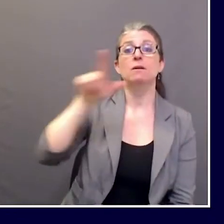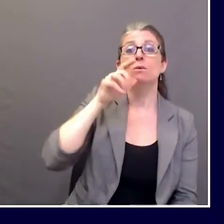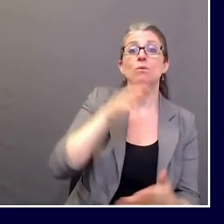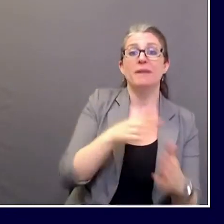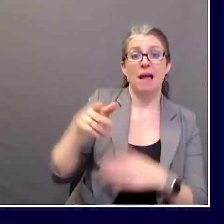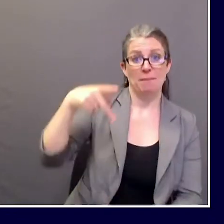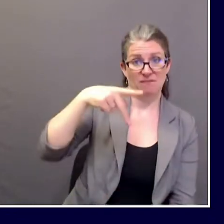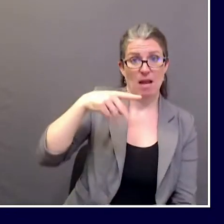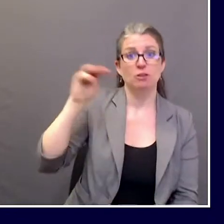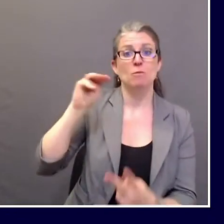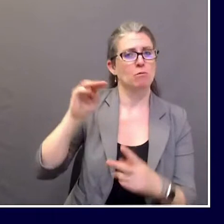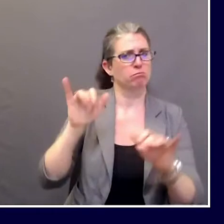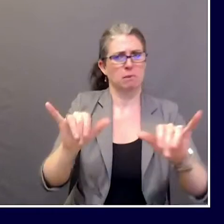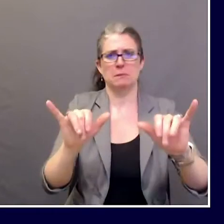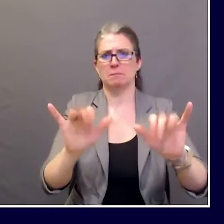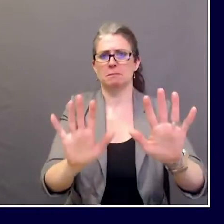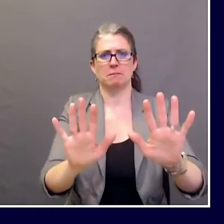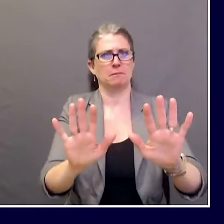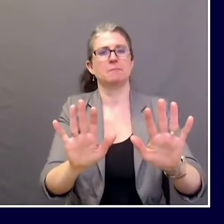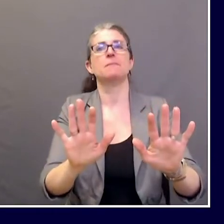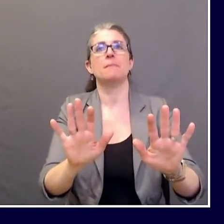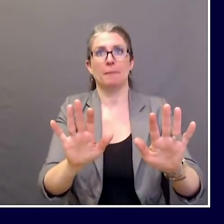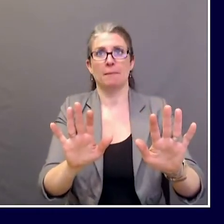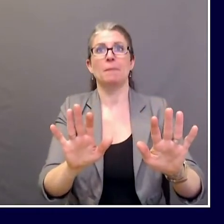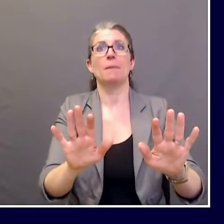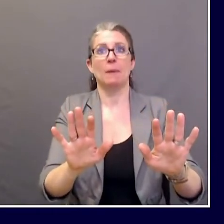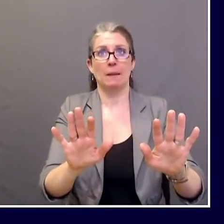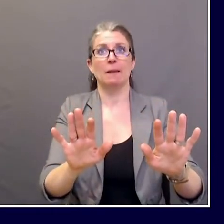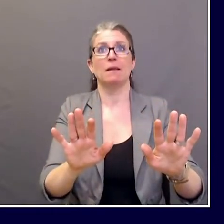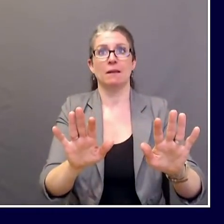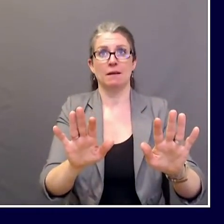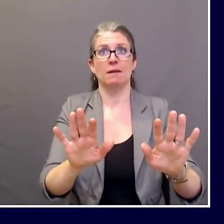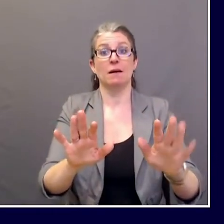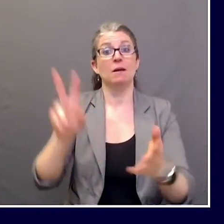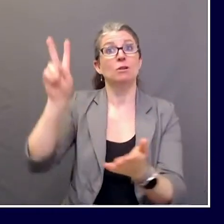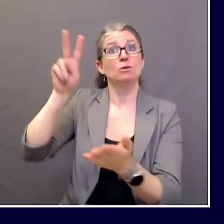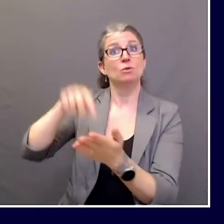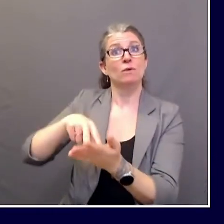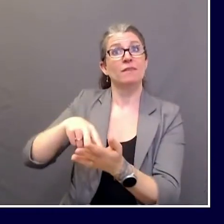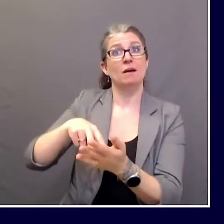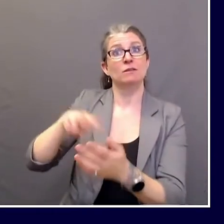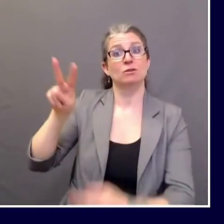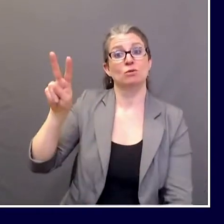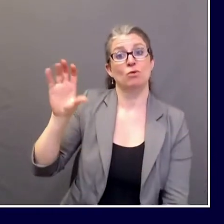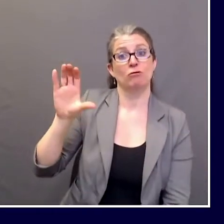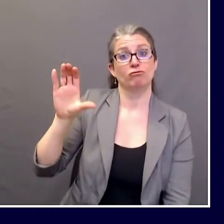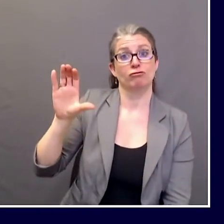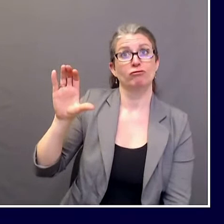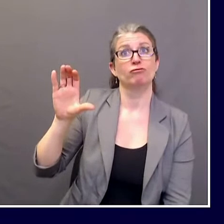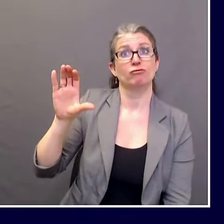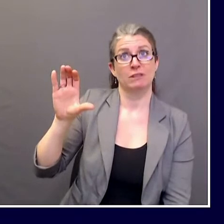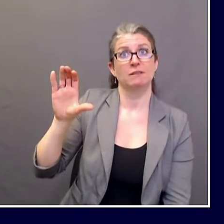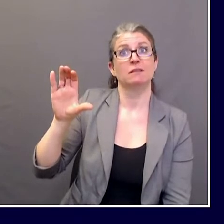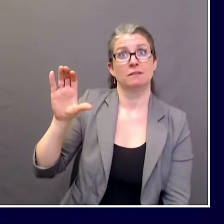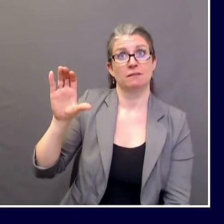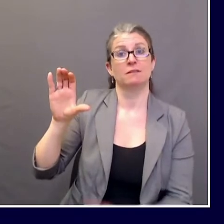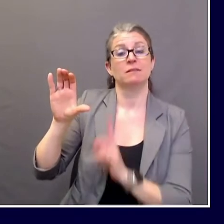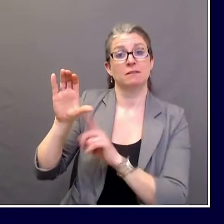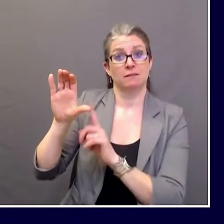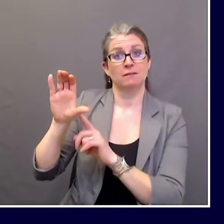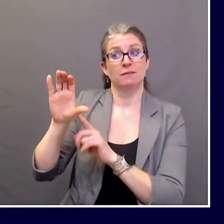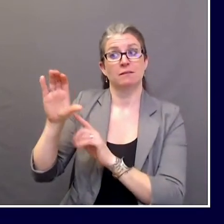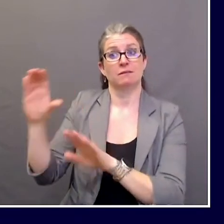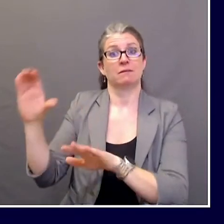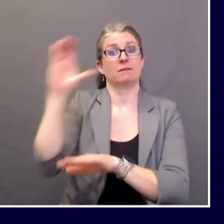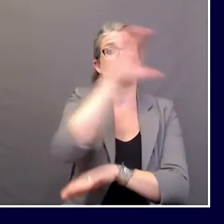clinic, and then there were 300 more. So where did those 300 go? And do you know if there were any other J&J